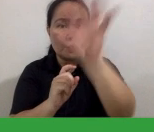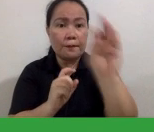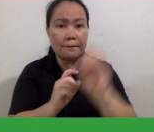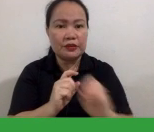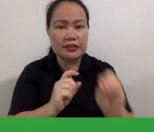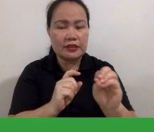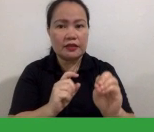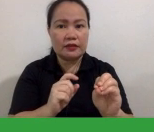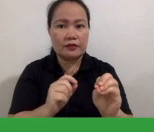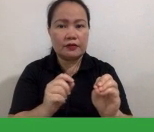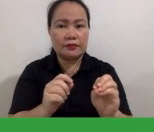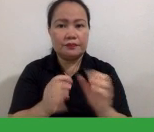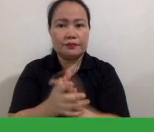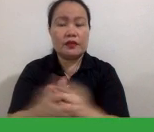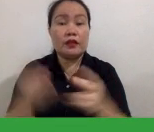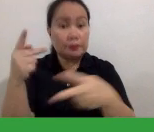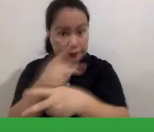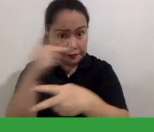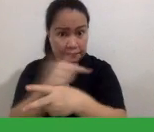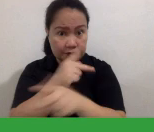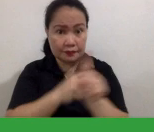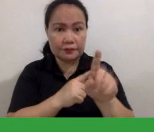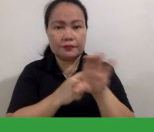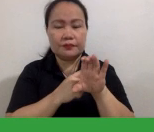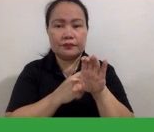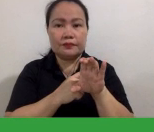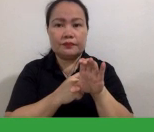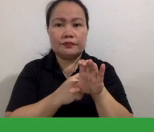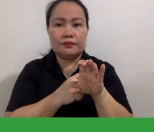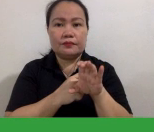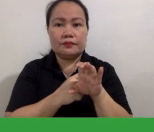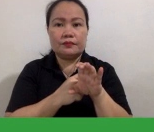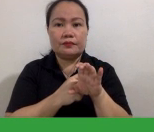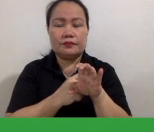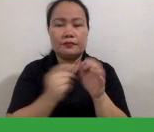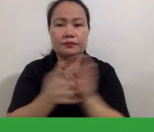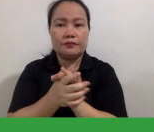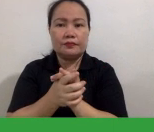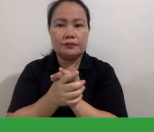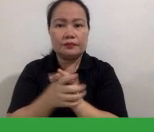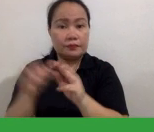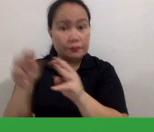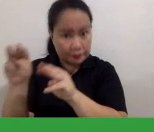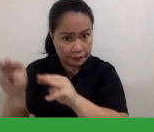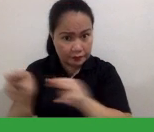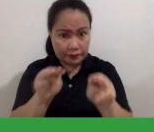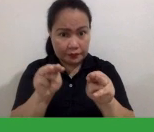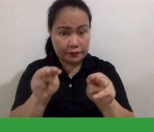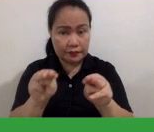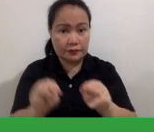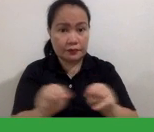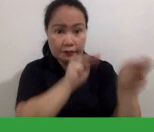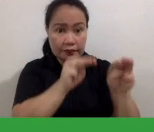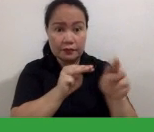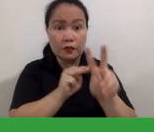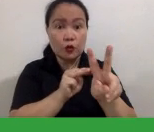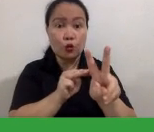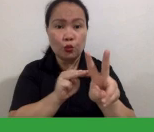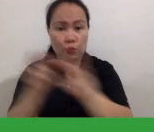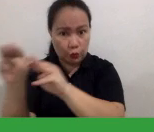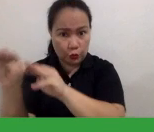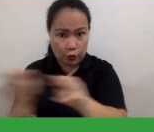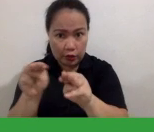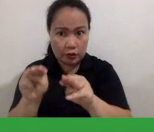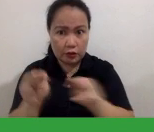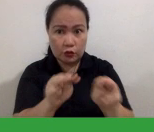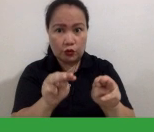2.33333 and so on. Now, we will convert this into percent form. So, we will multiply by 100. So,